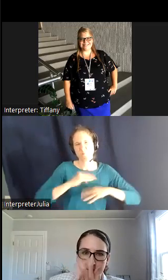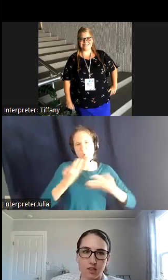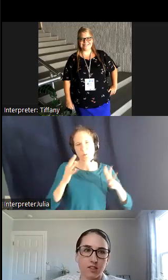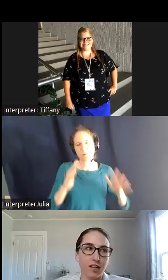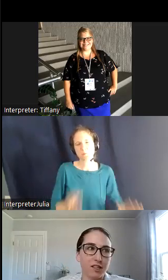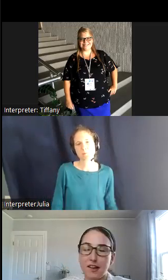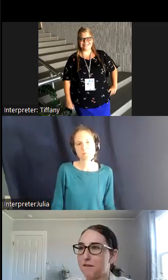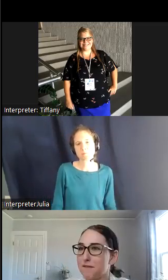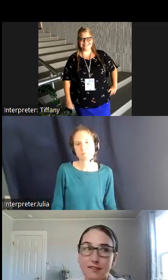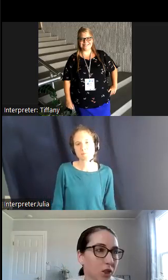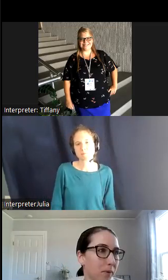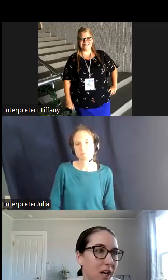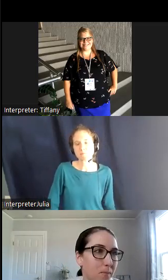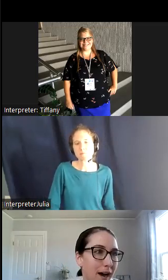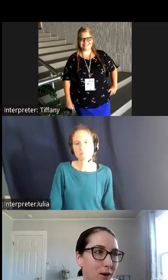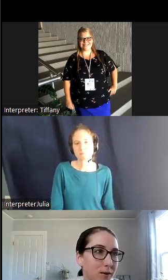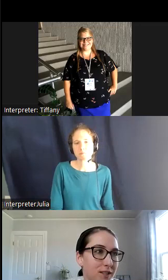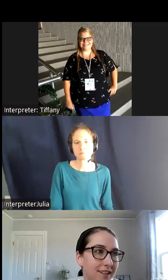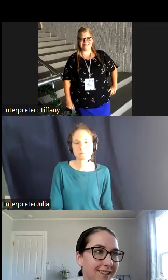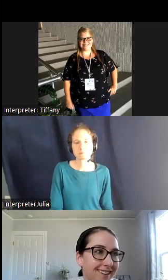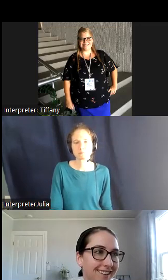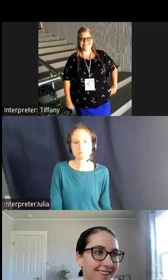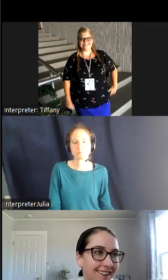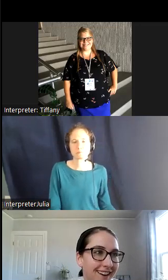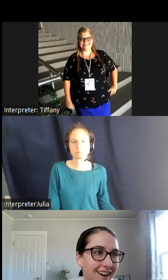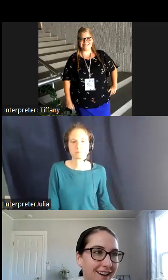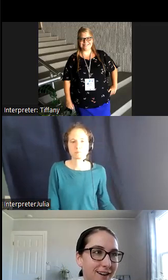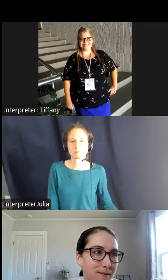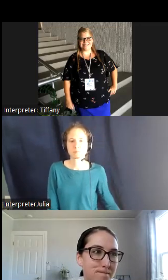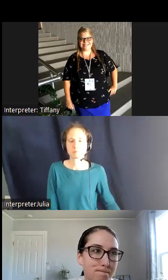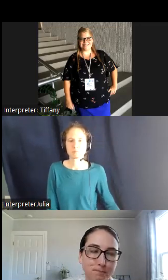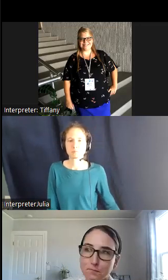So we've talked a little bit about